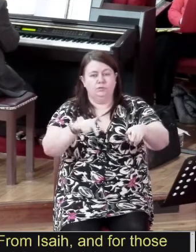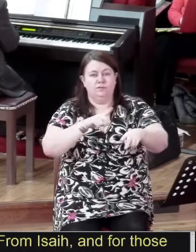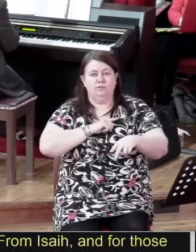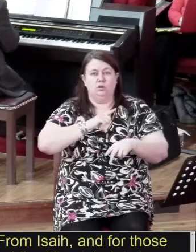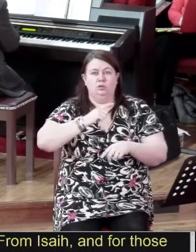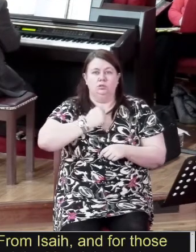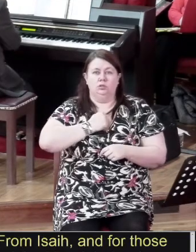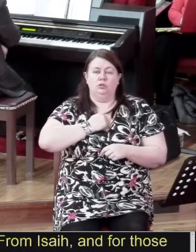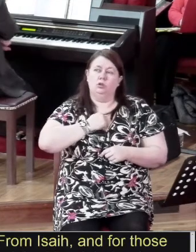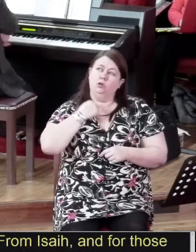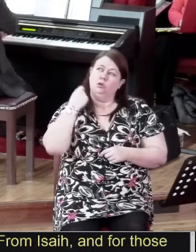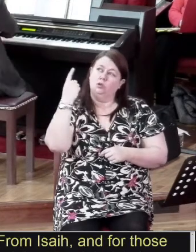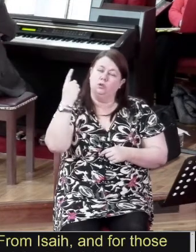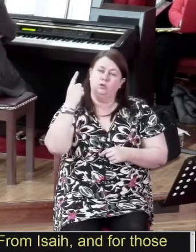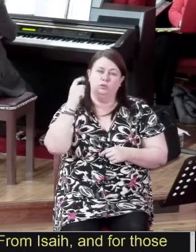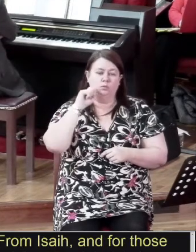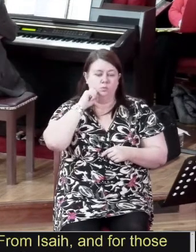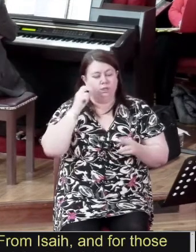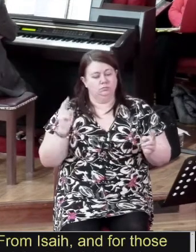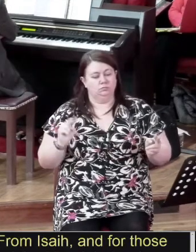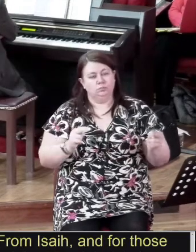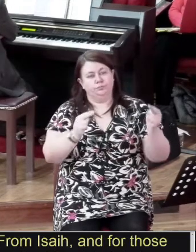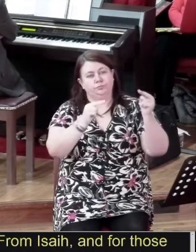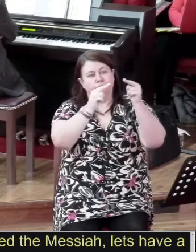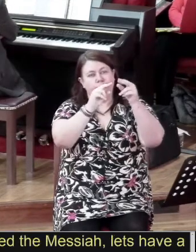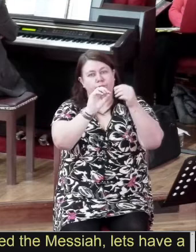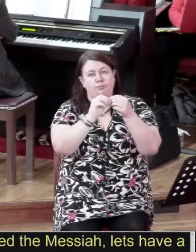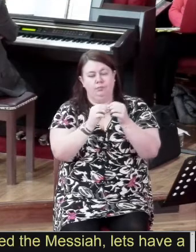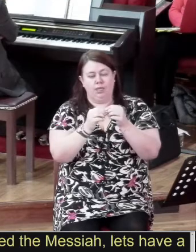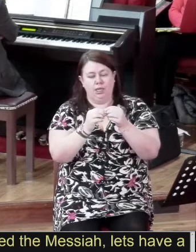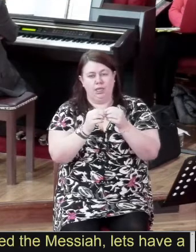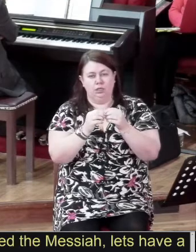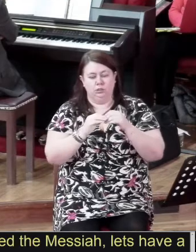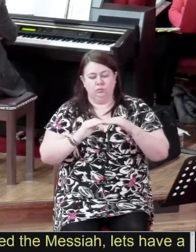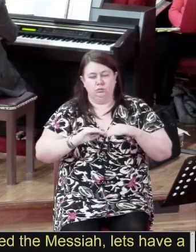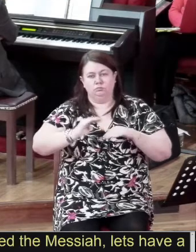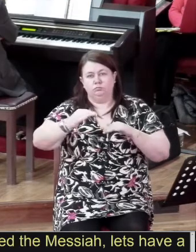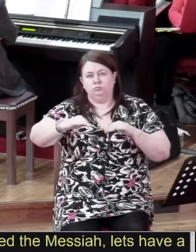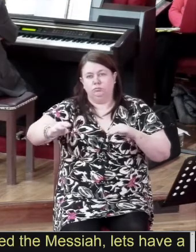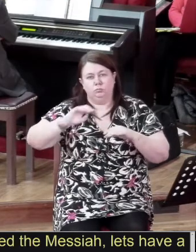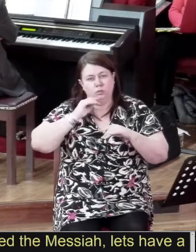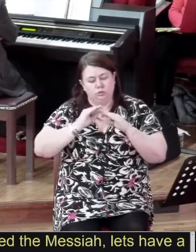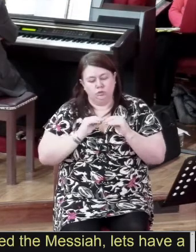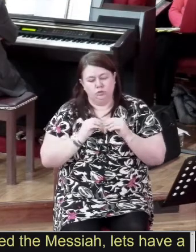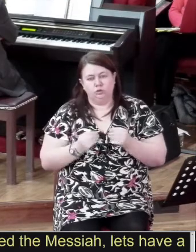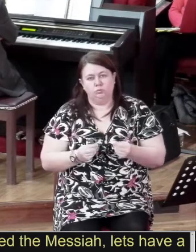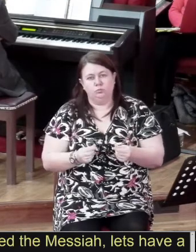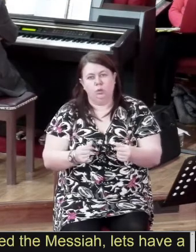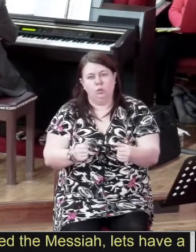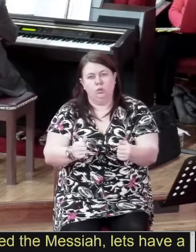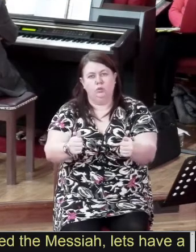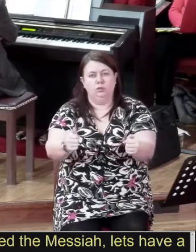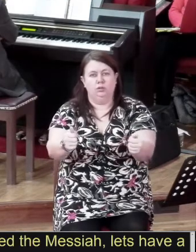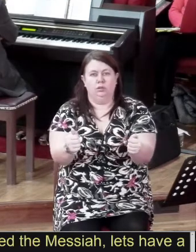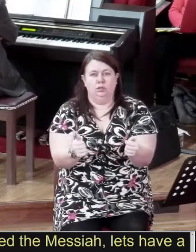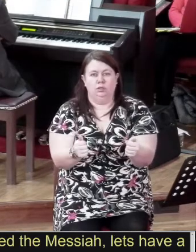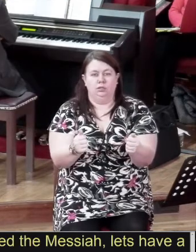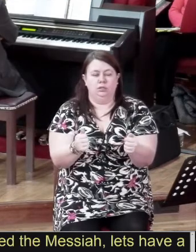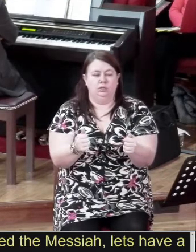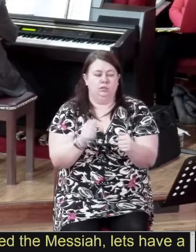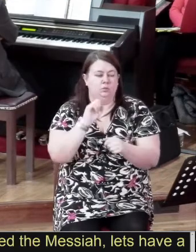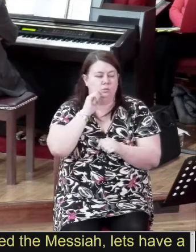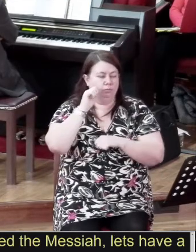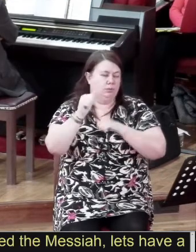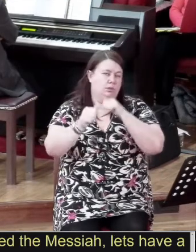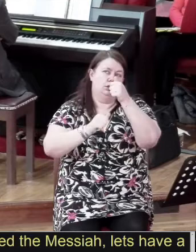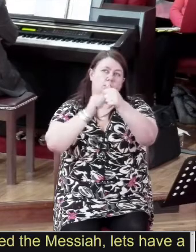shall be raised up, every mountain and hill made low, and the rough ground shall become level. The rugged places are plain, and the glory of the Lord will